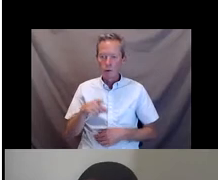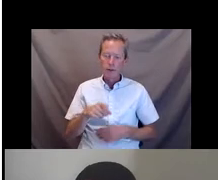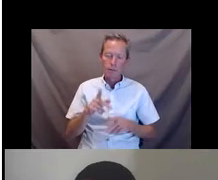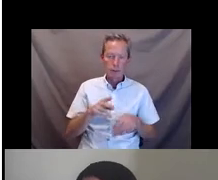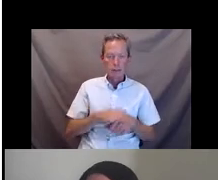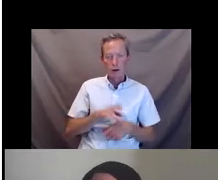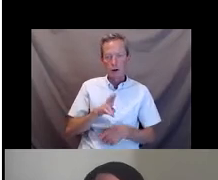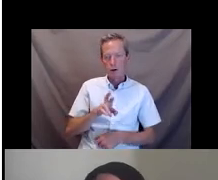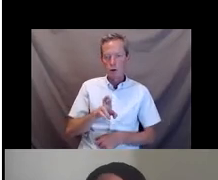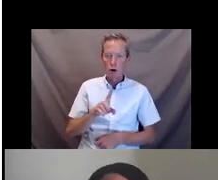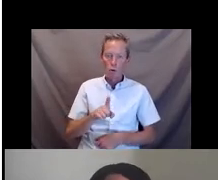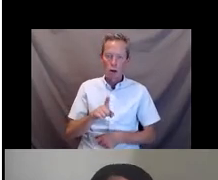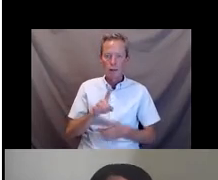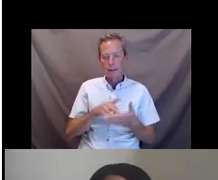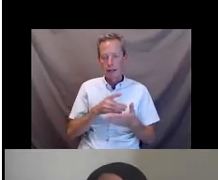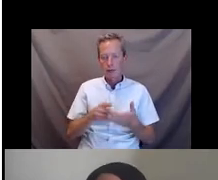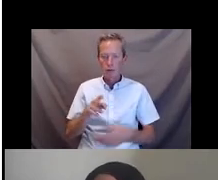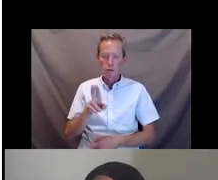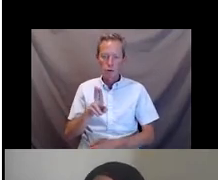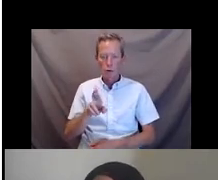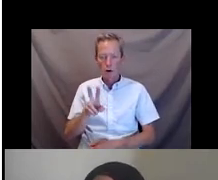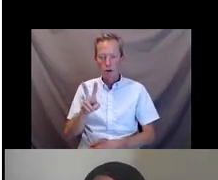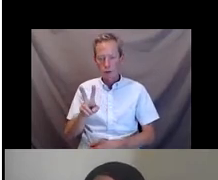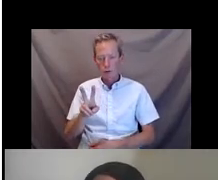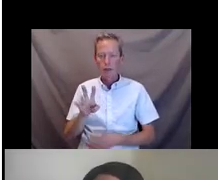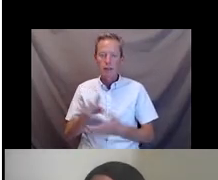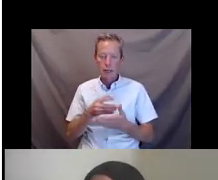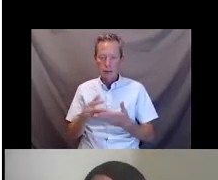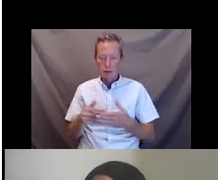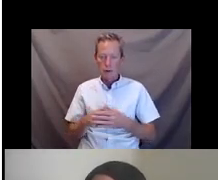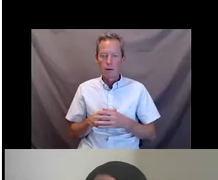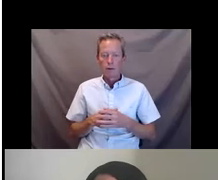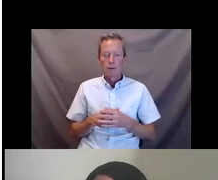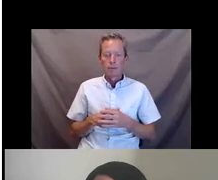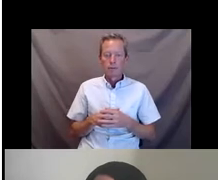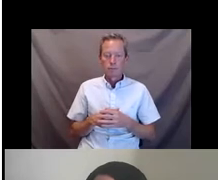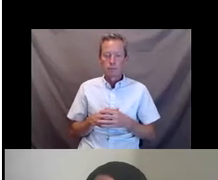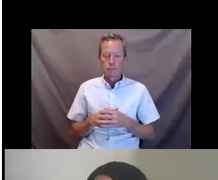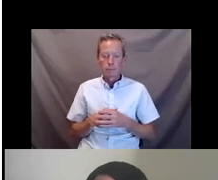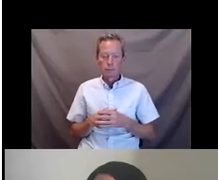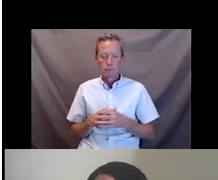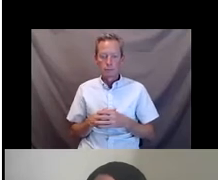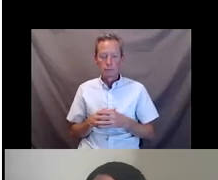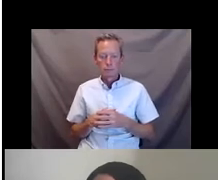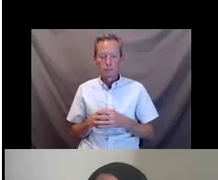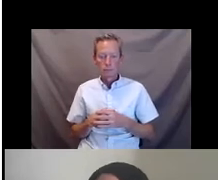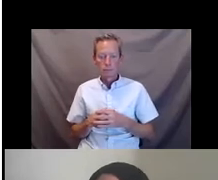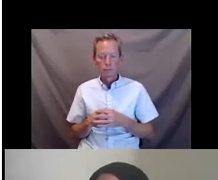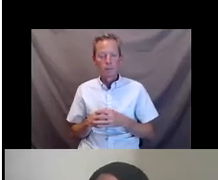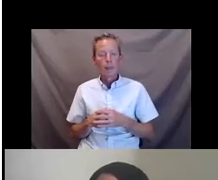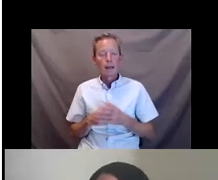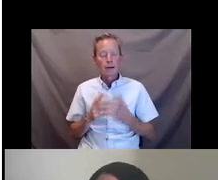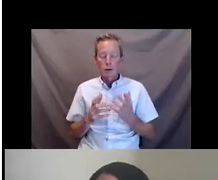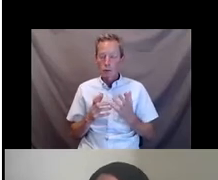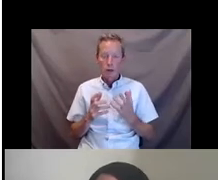that job is on the UR2 schedule. We're taking a look at redoing all of that from top to bottom. So the